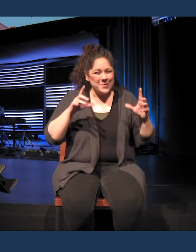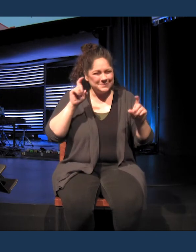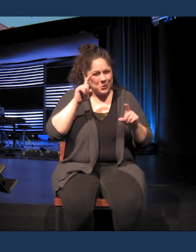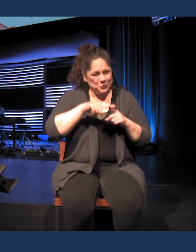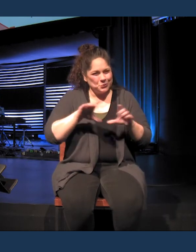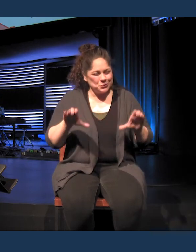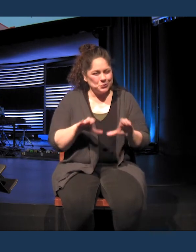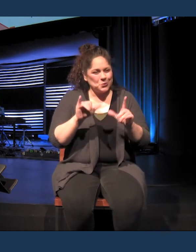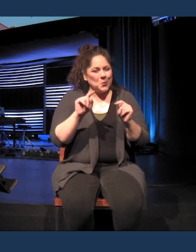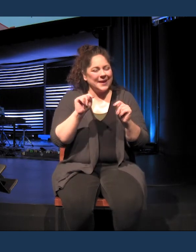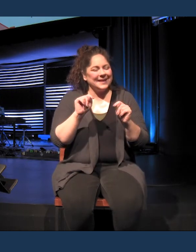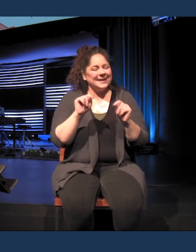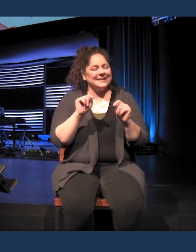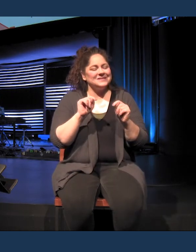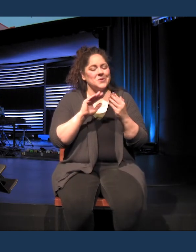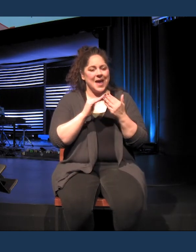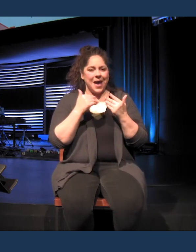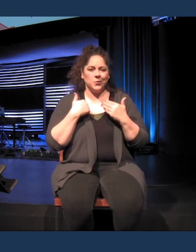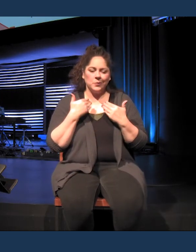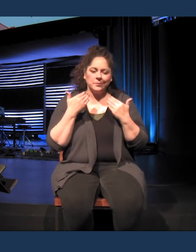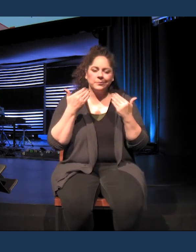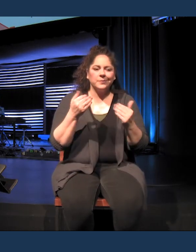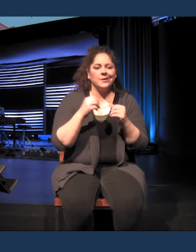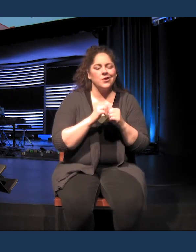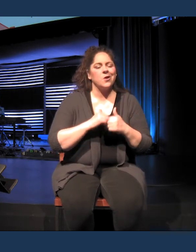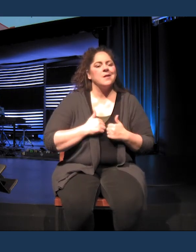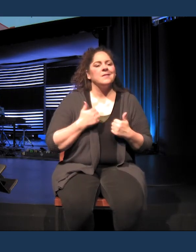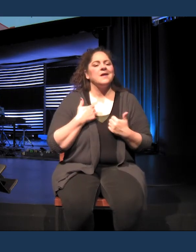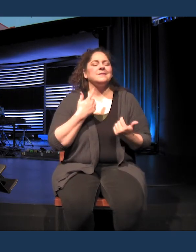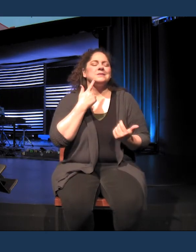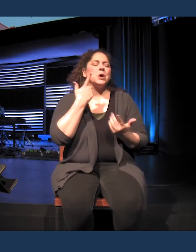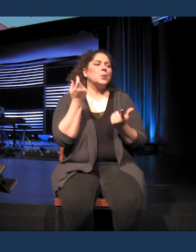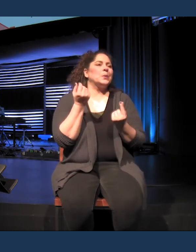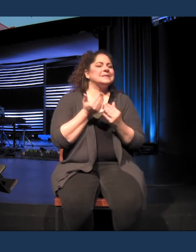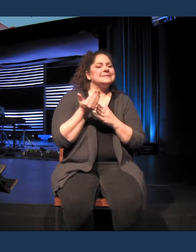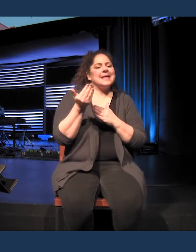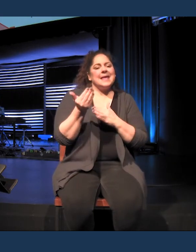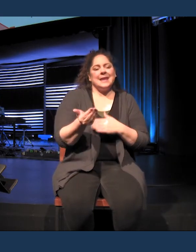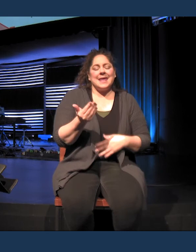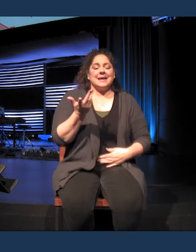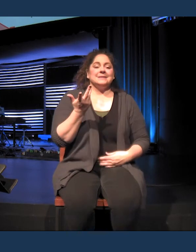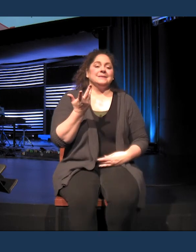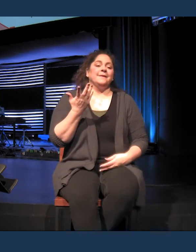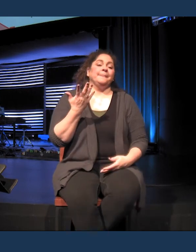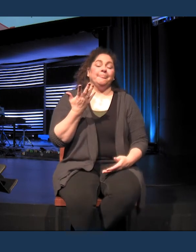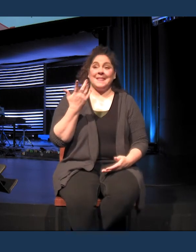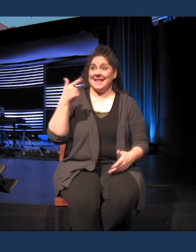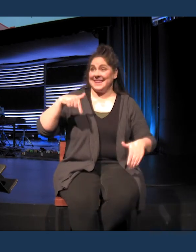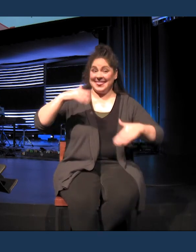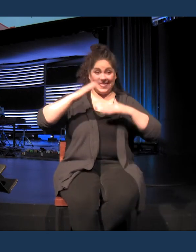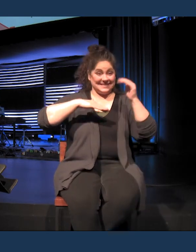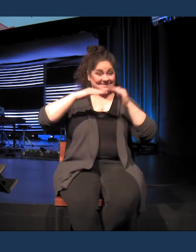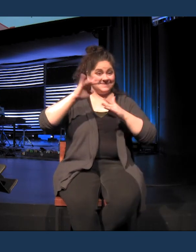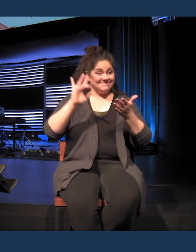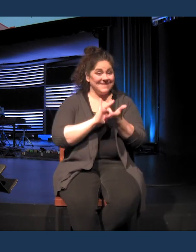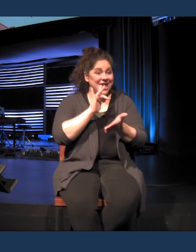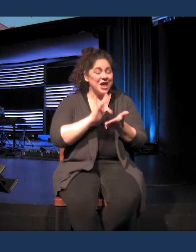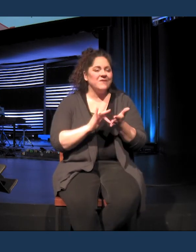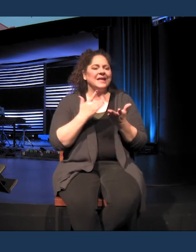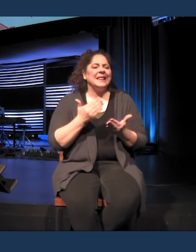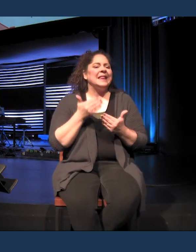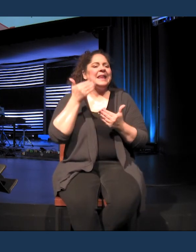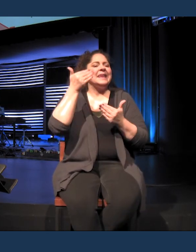put this into practice in our lives? You know, I get people asking, you know, what's next, Matt? What's coming? We paid the building off. What's next for us here at Worship